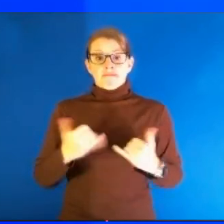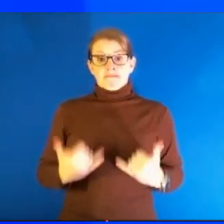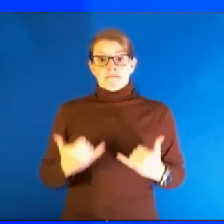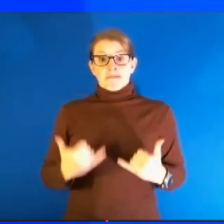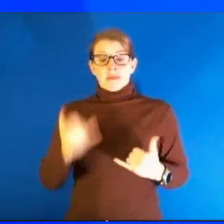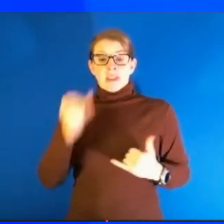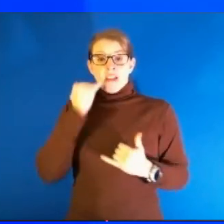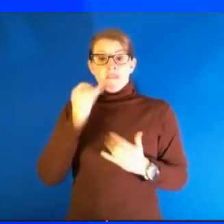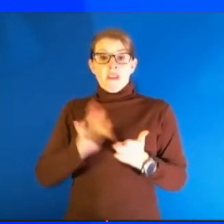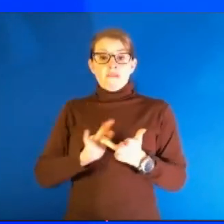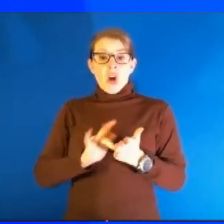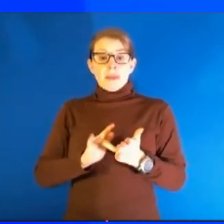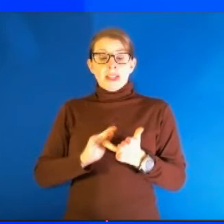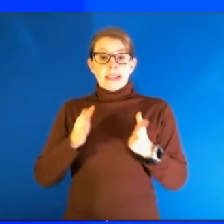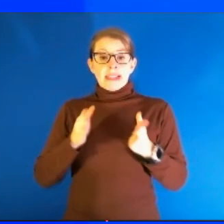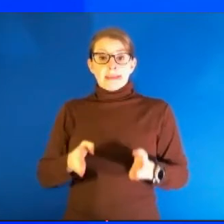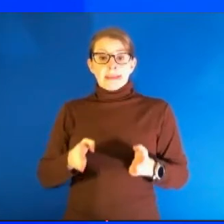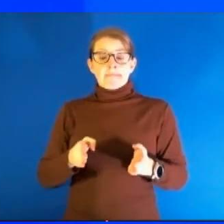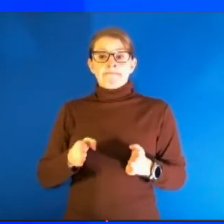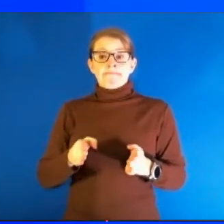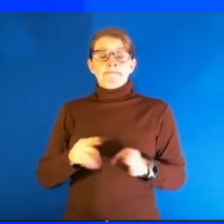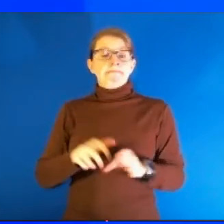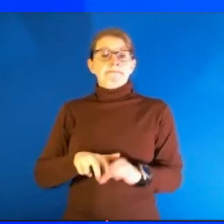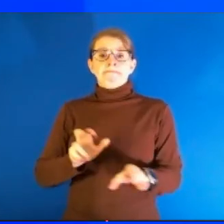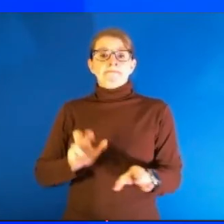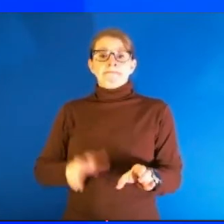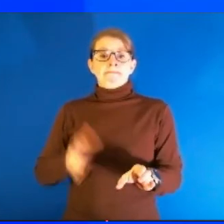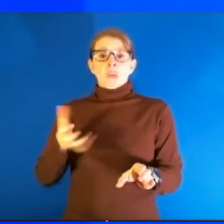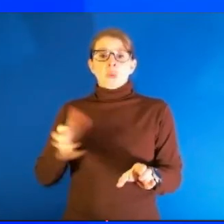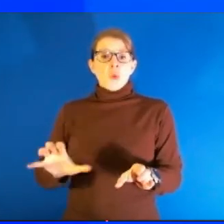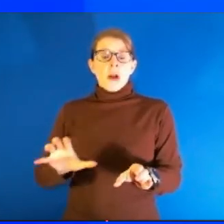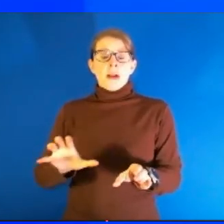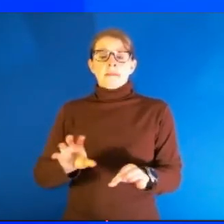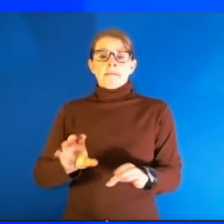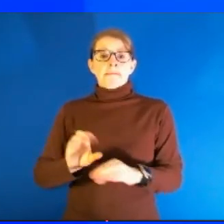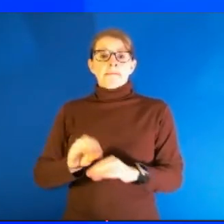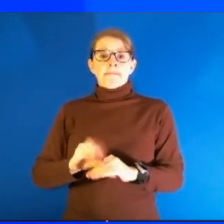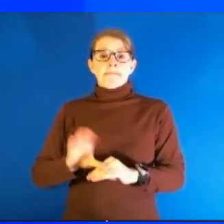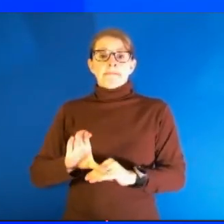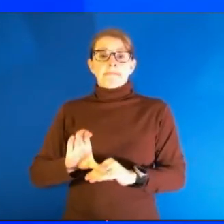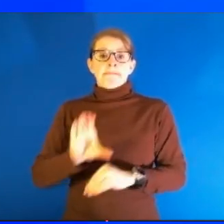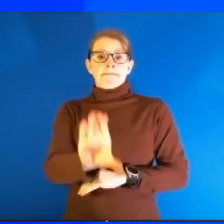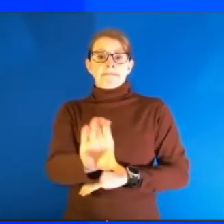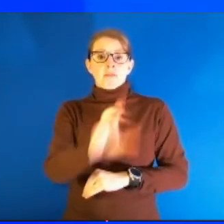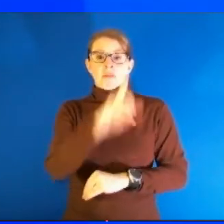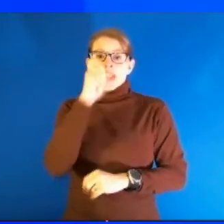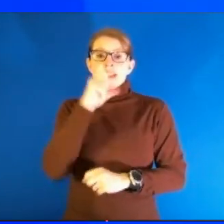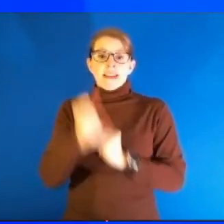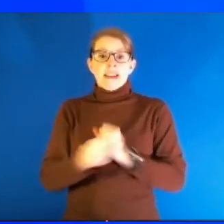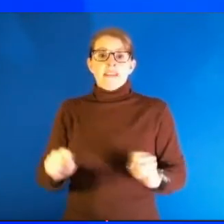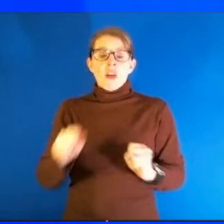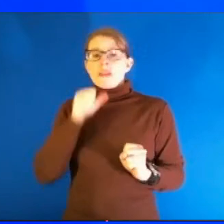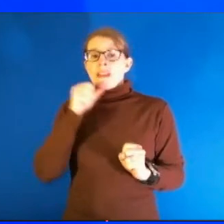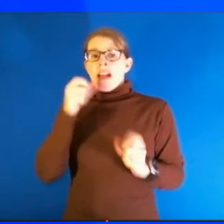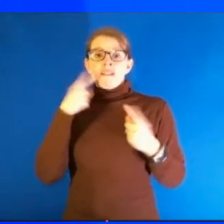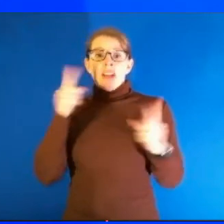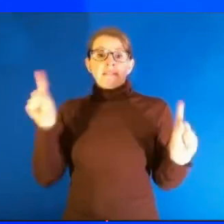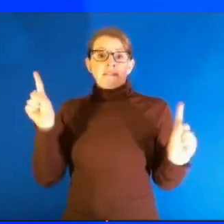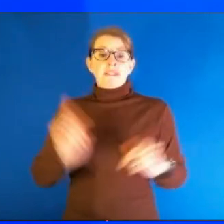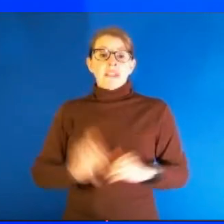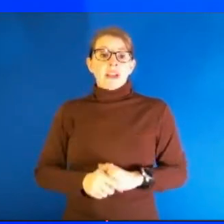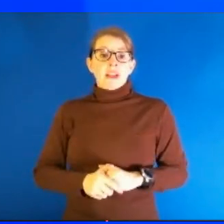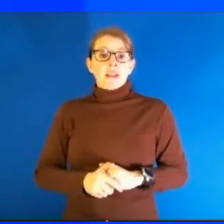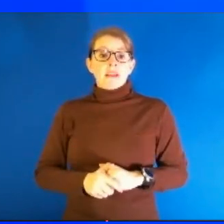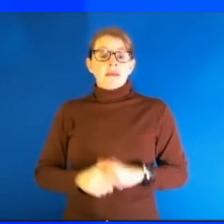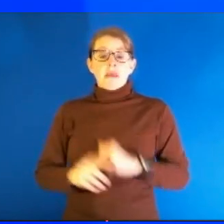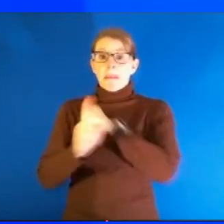pharmacist makes the election to not dispense a prescription to a patient because they feel like it's unsafe or ineffective, there's not a penalty.